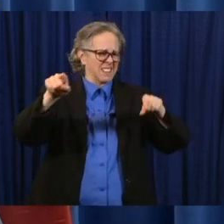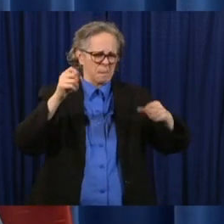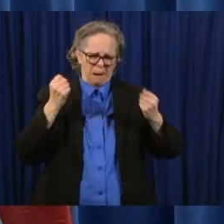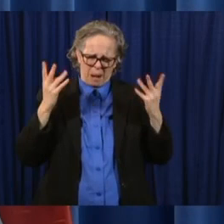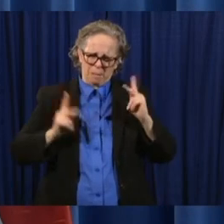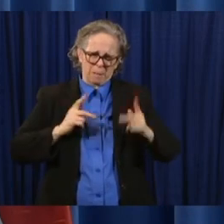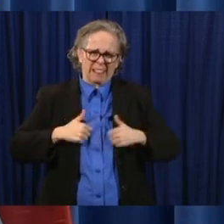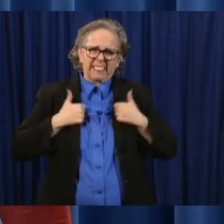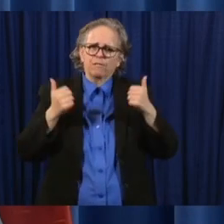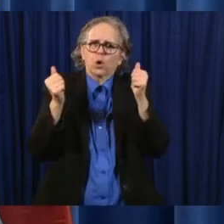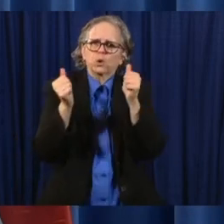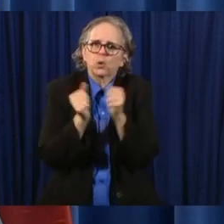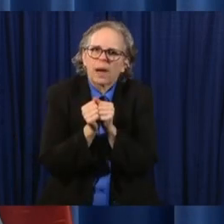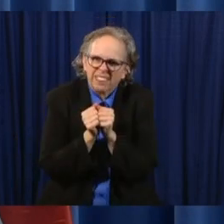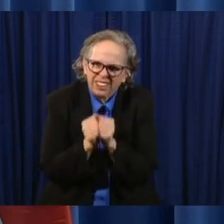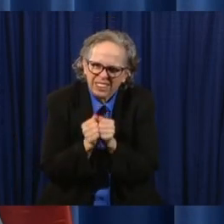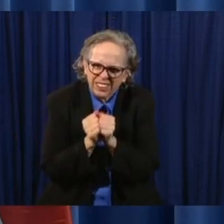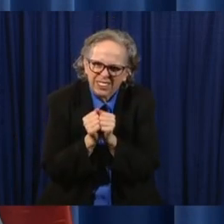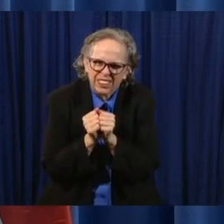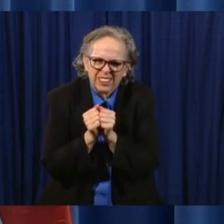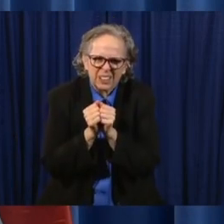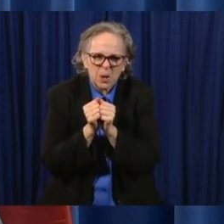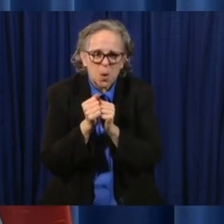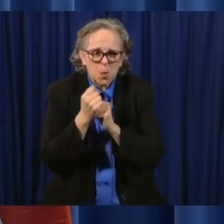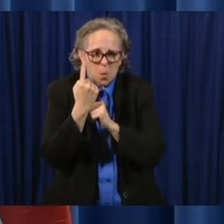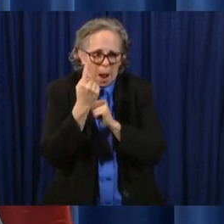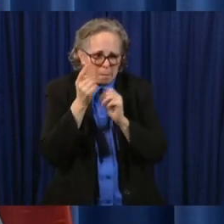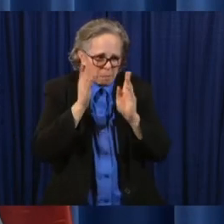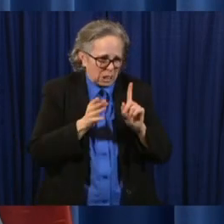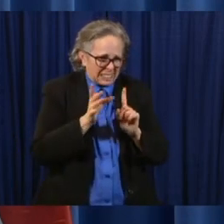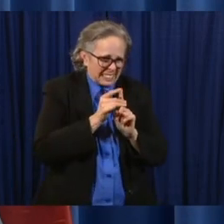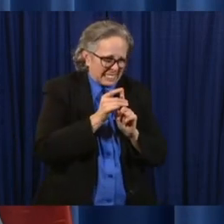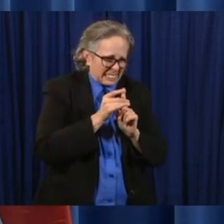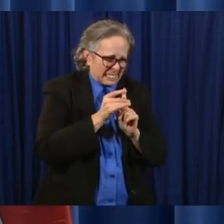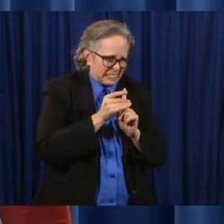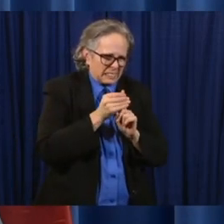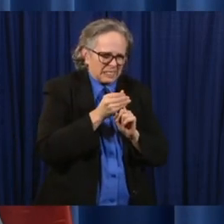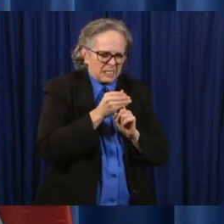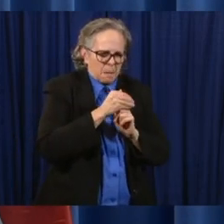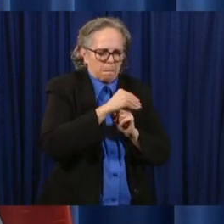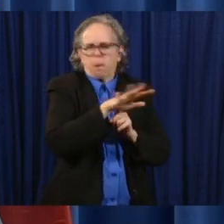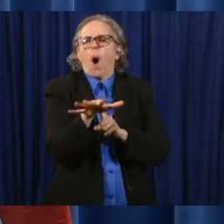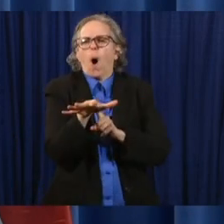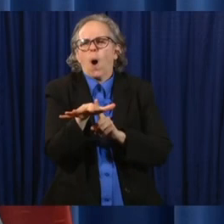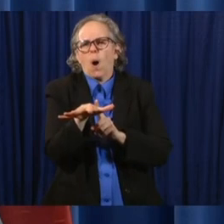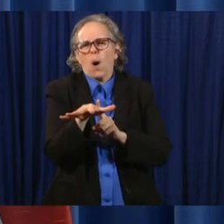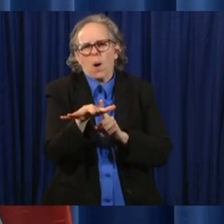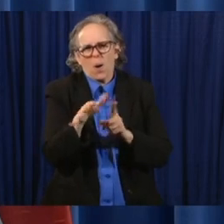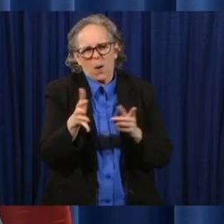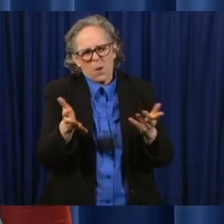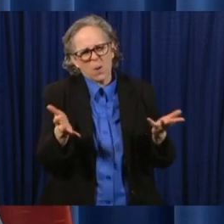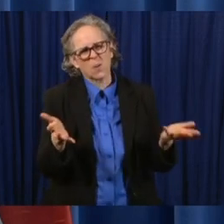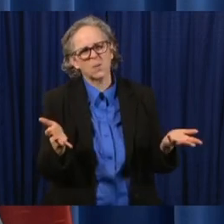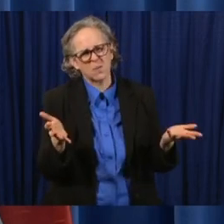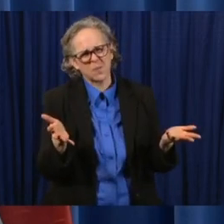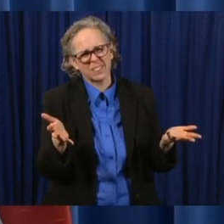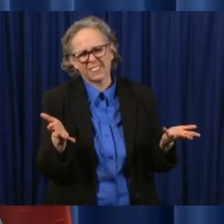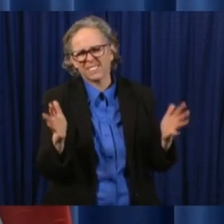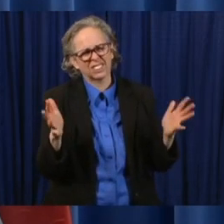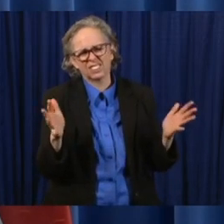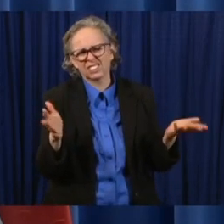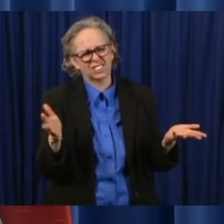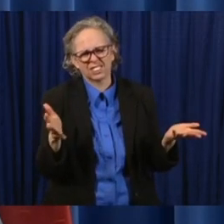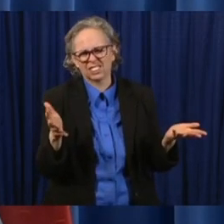once COVID-19 gets inside the gate, inside the door, it spreads, and it spreads very,